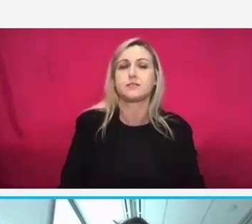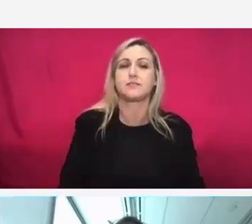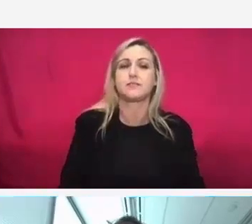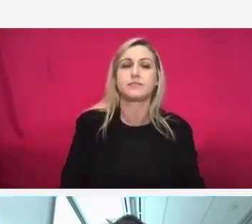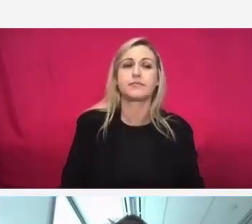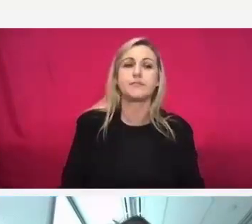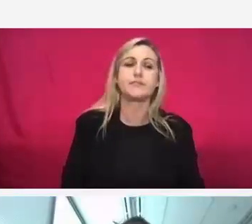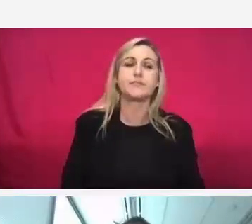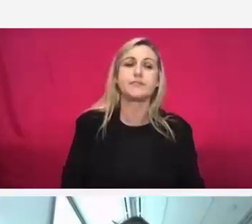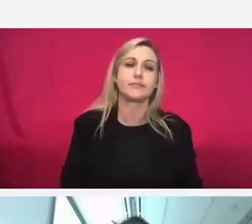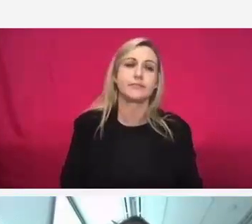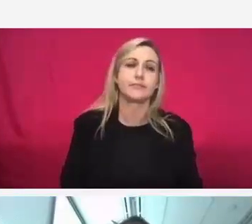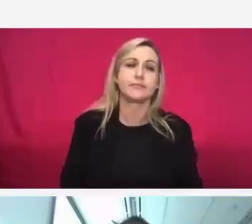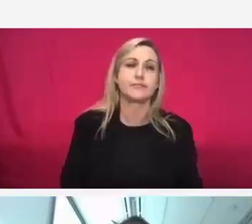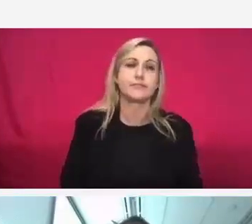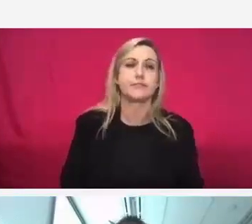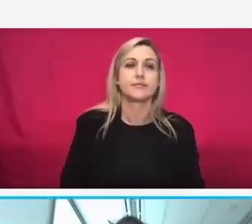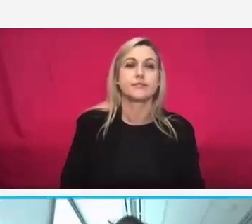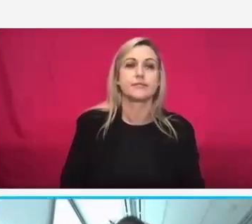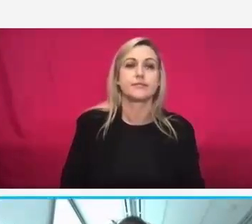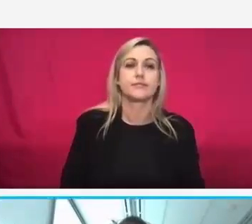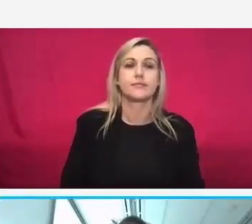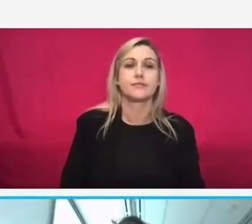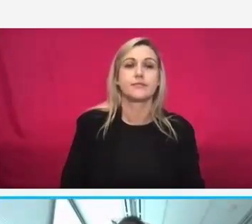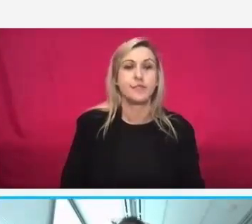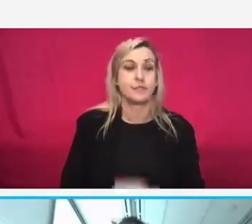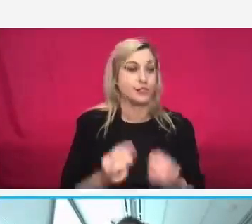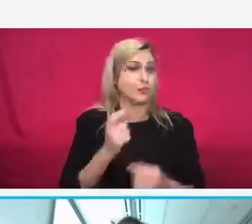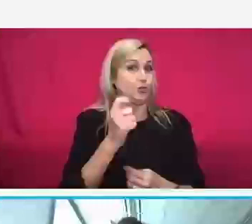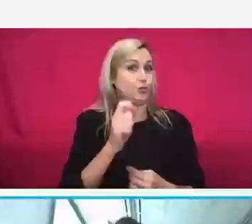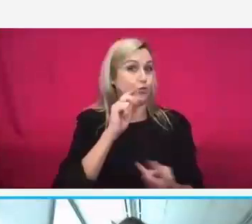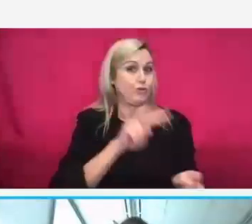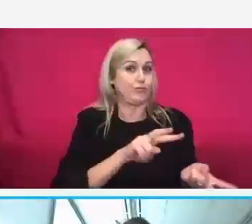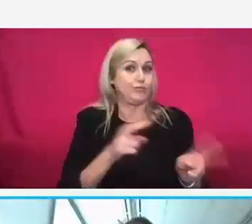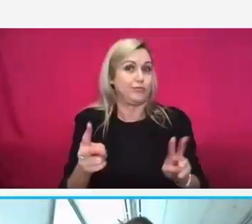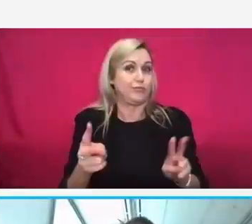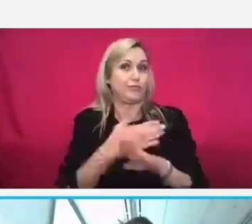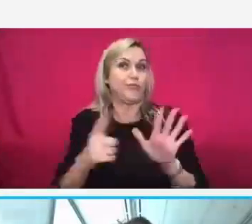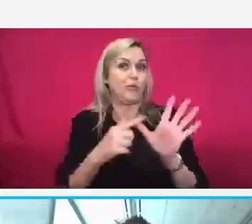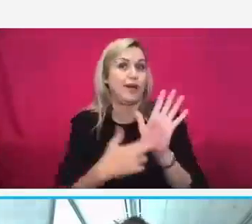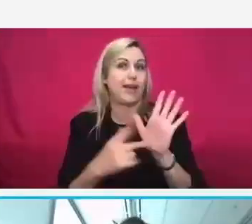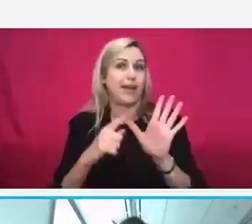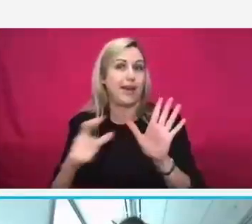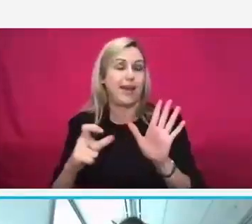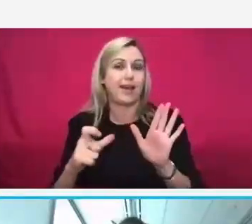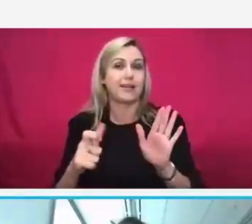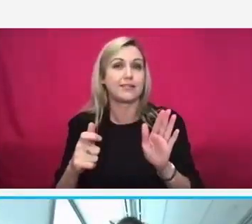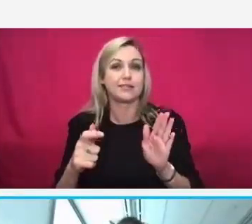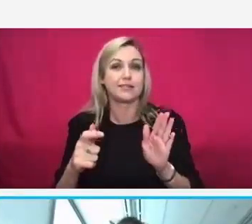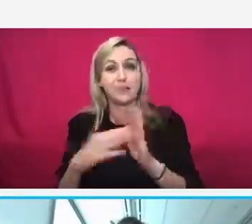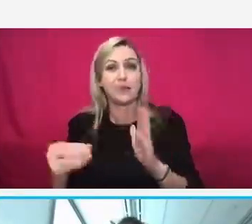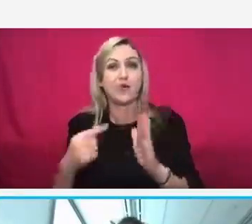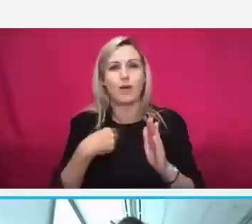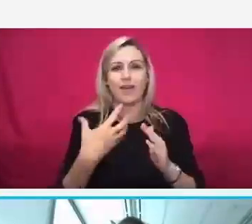Next slide. To prepare for the transition to the new AN-ACC care funding model, independent assessors are conducting